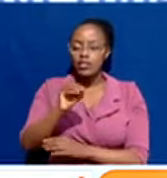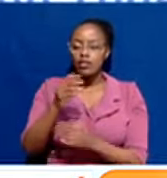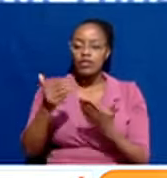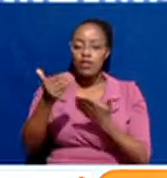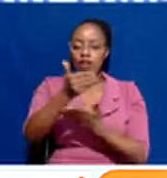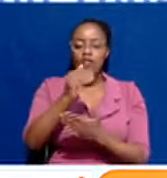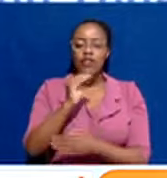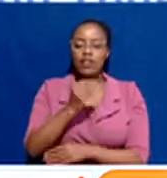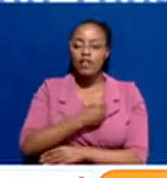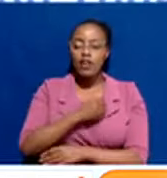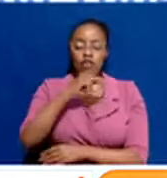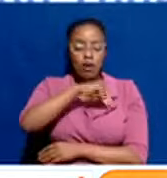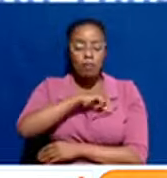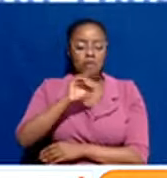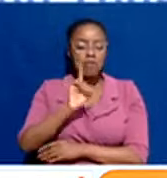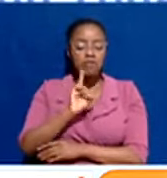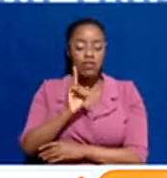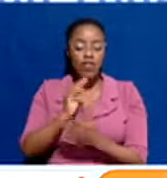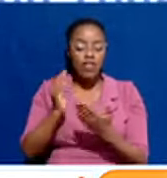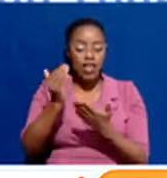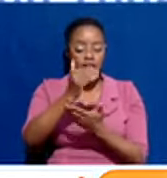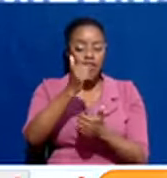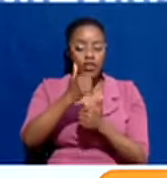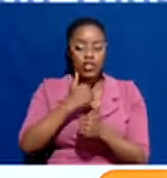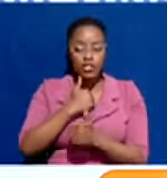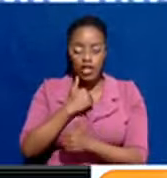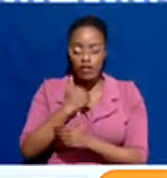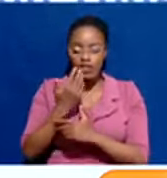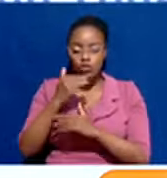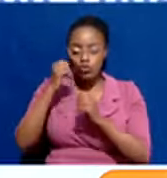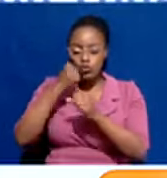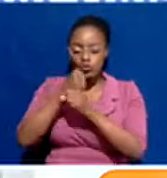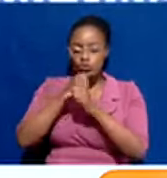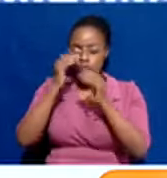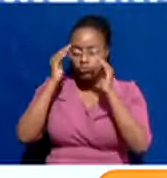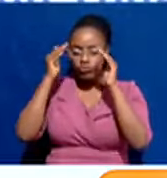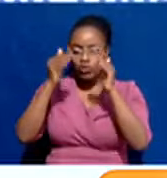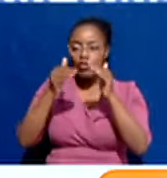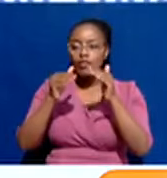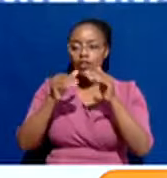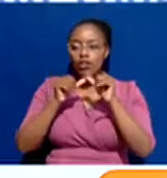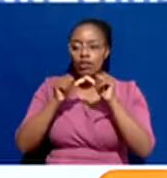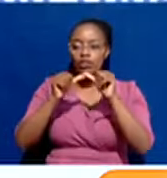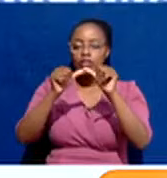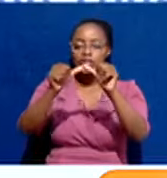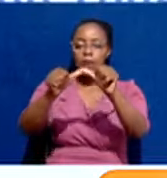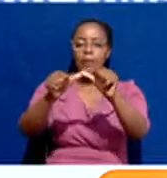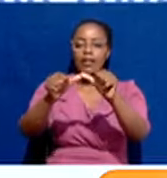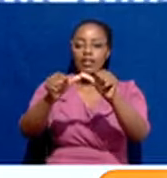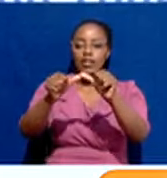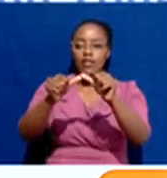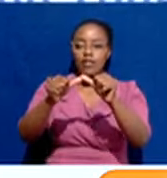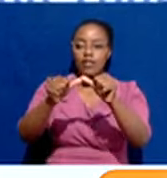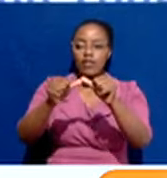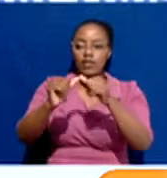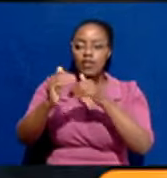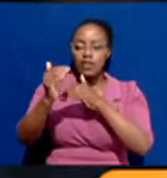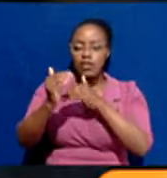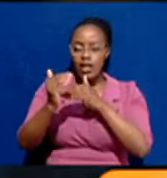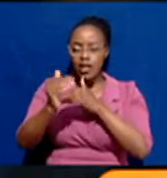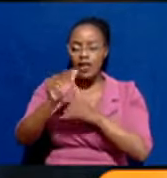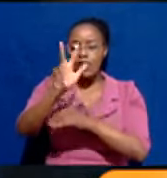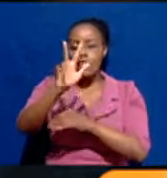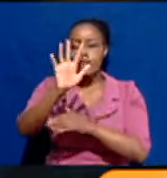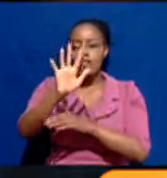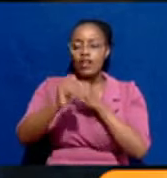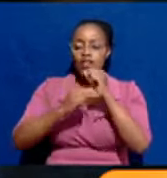revenue, not profit, revenue, to a cause of sustainability nearly